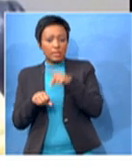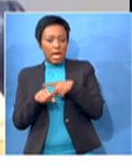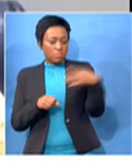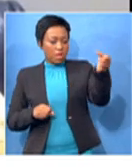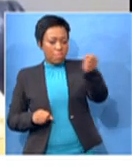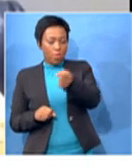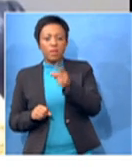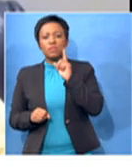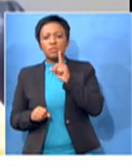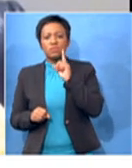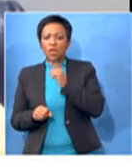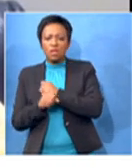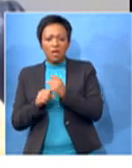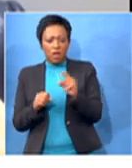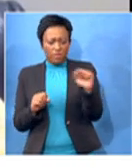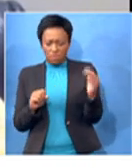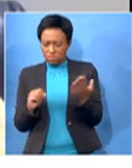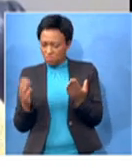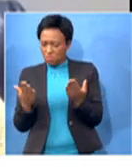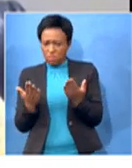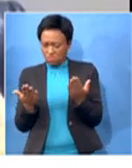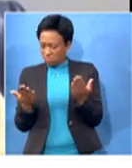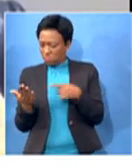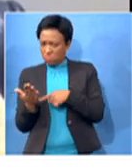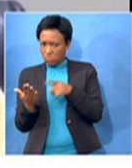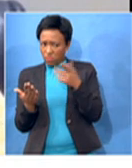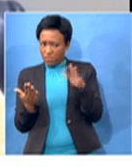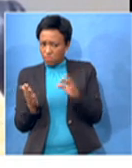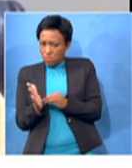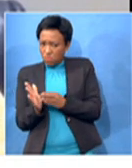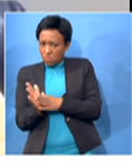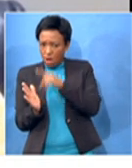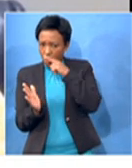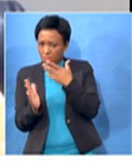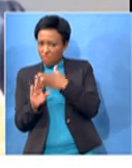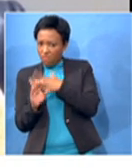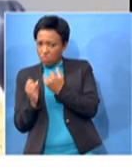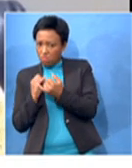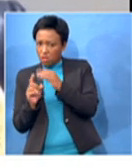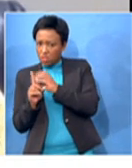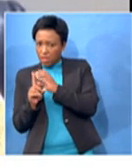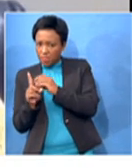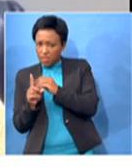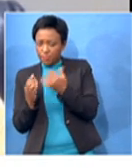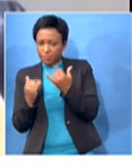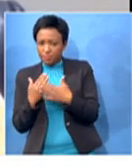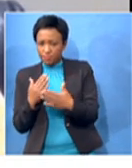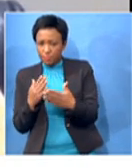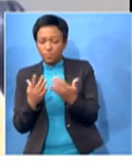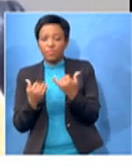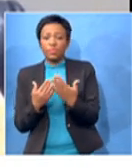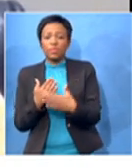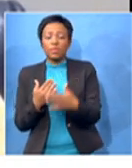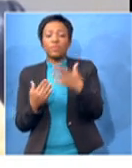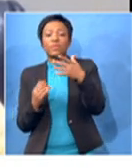that applicant with the sex offender register. So if we were to ask many schools whether they have ever gone back to the sex